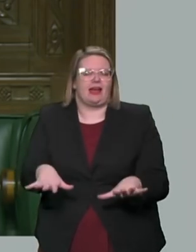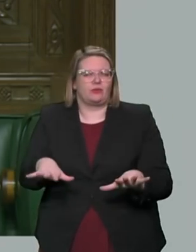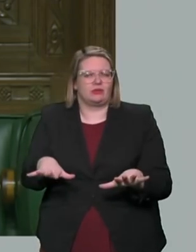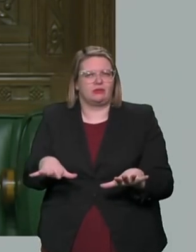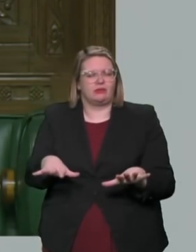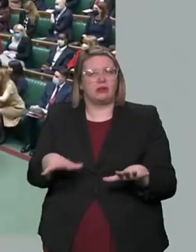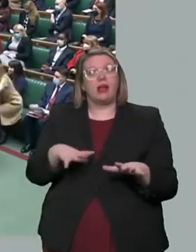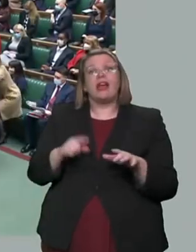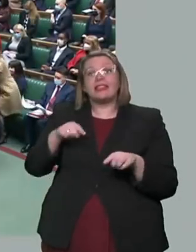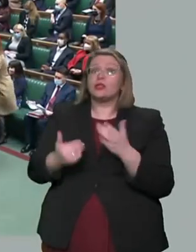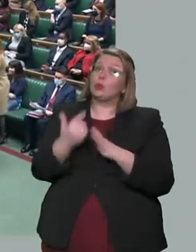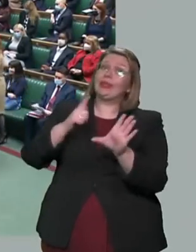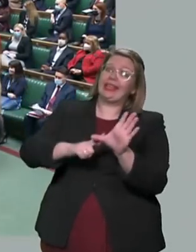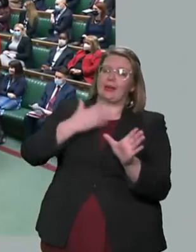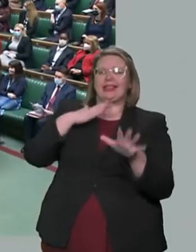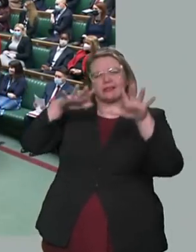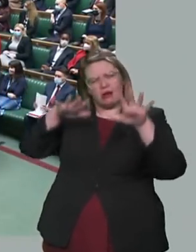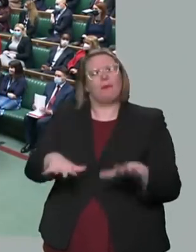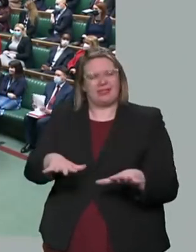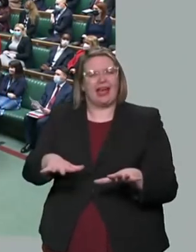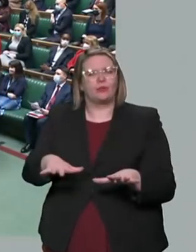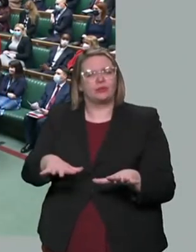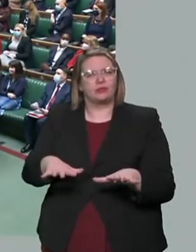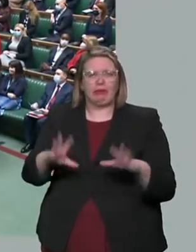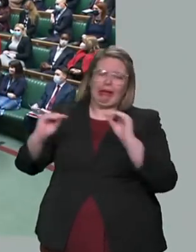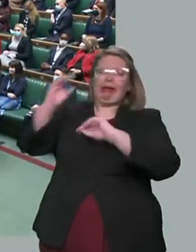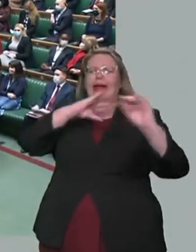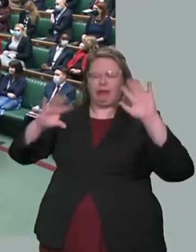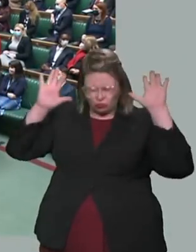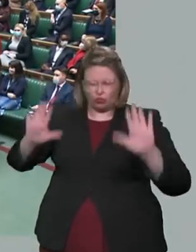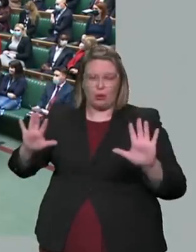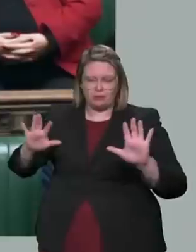helpful. Angela Rayner. Mr. Speaker,